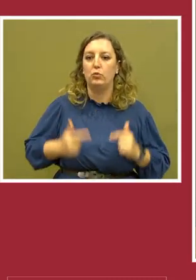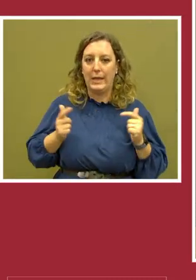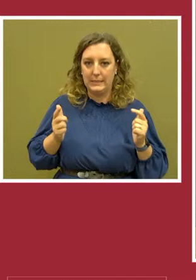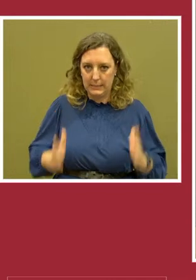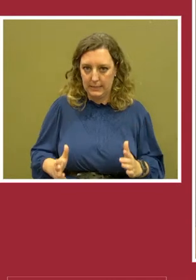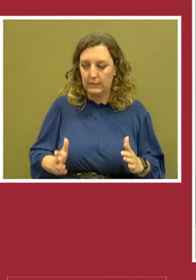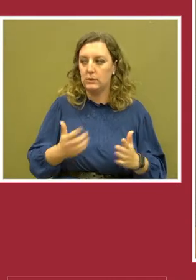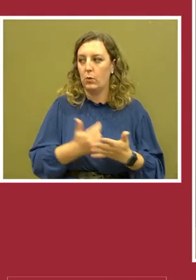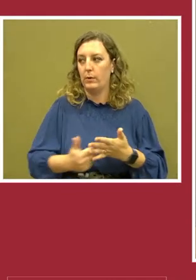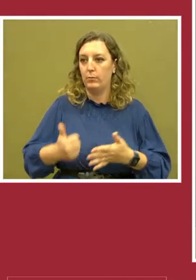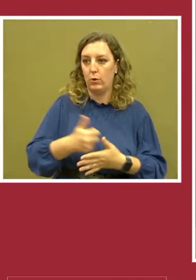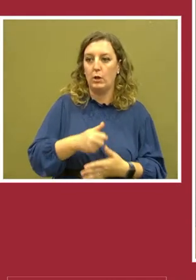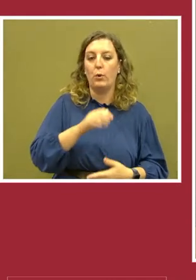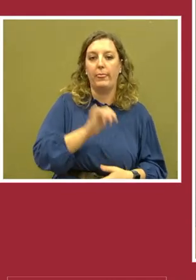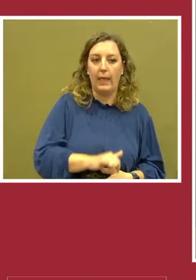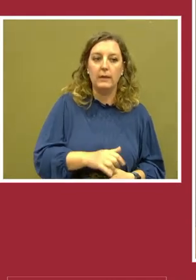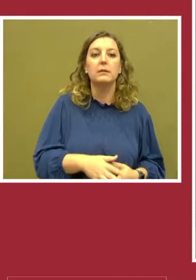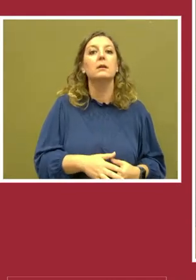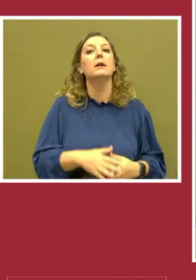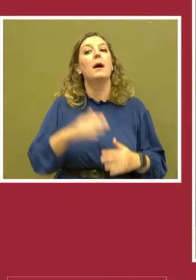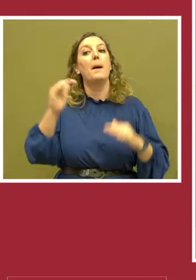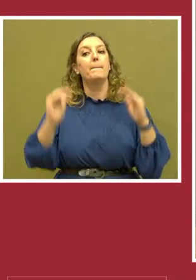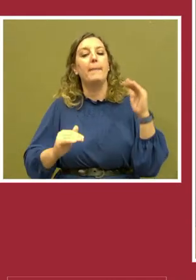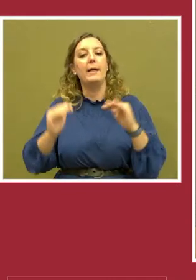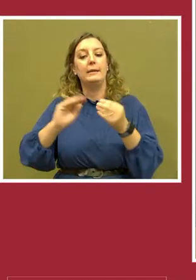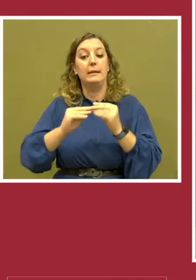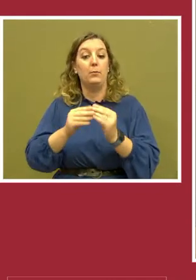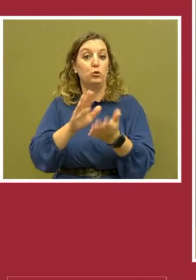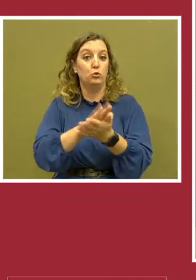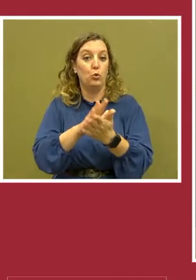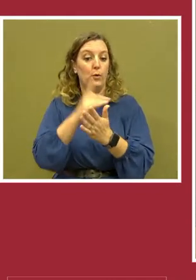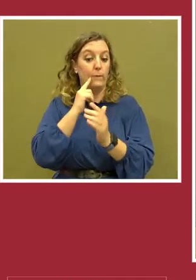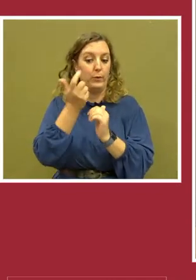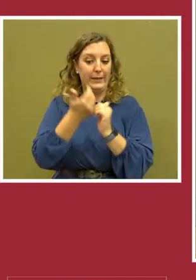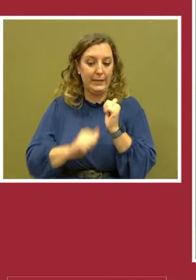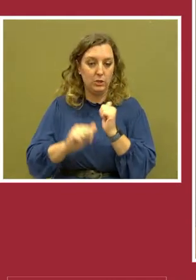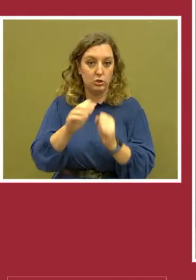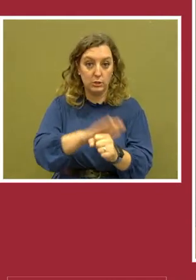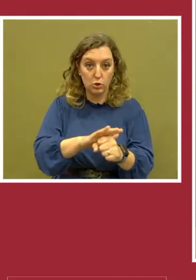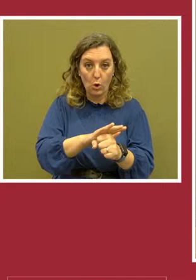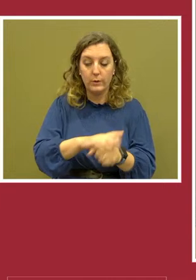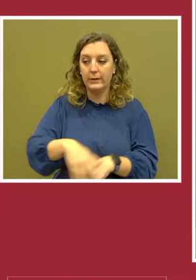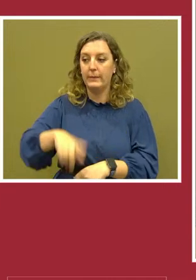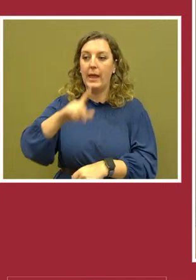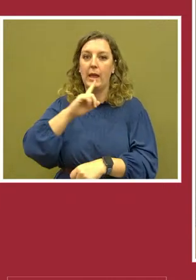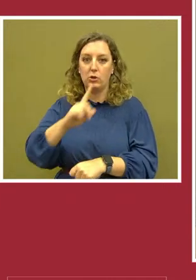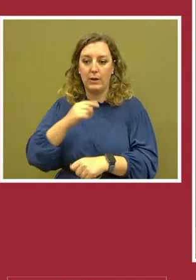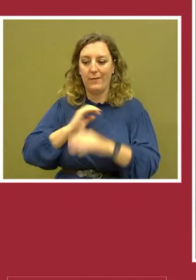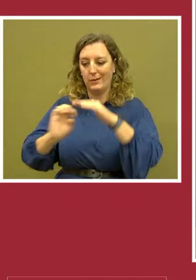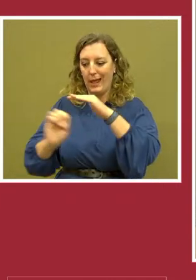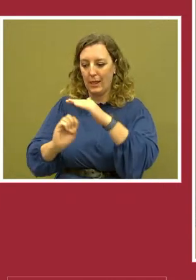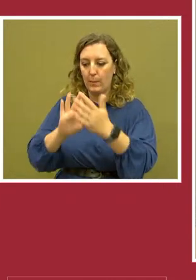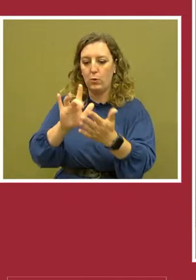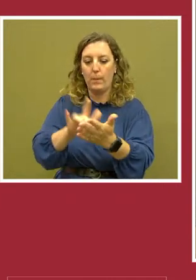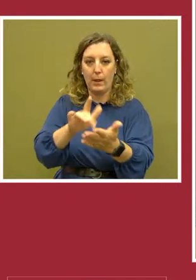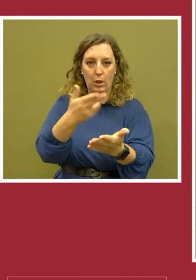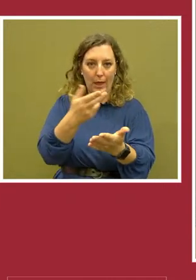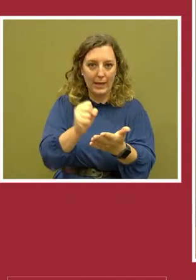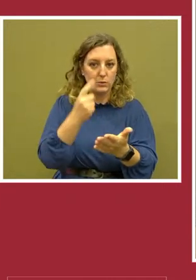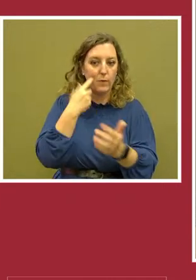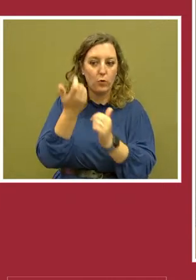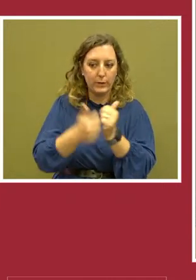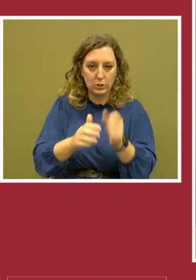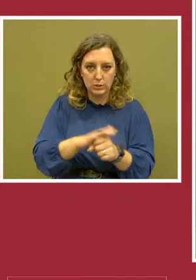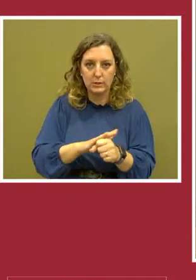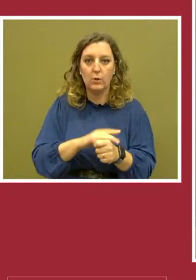so we prioritized that. Balancing the number of schools per zone, making sure that there was an elementary, middle, and high school, and